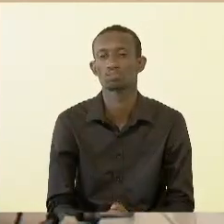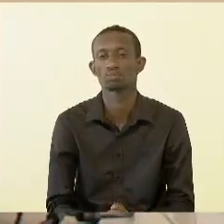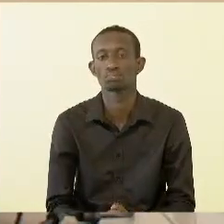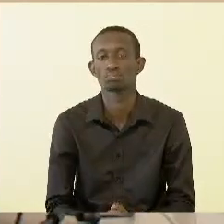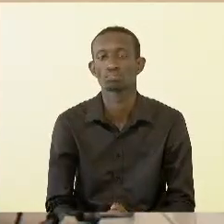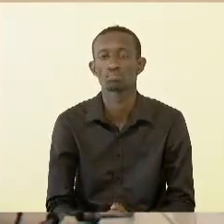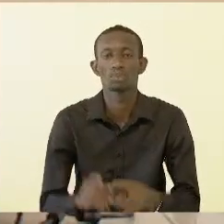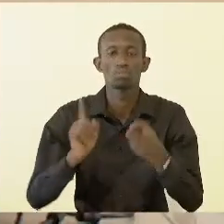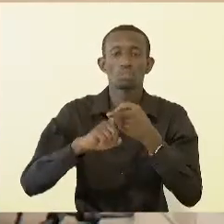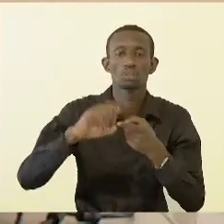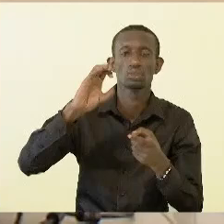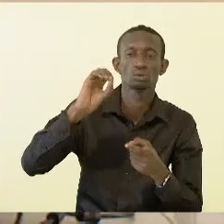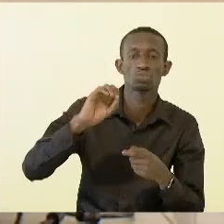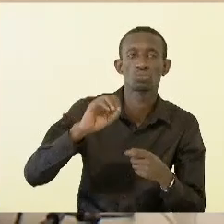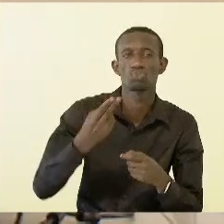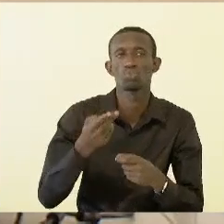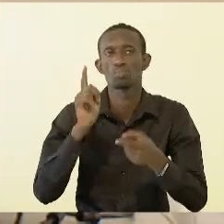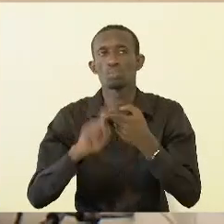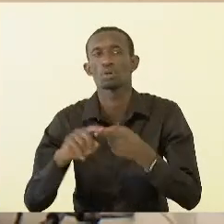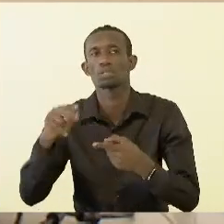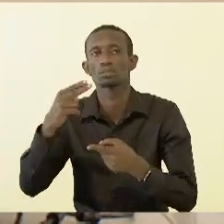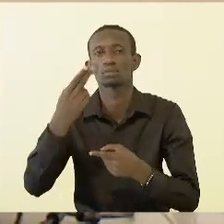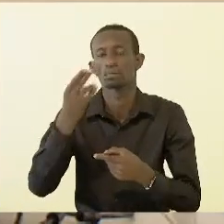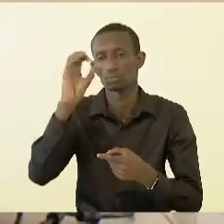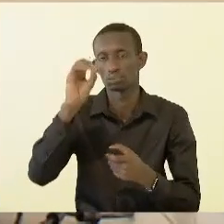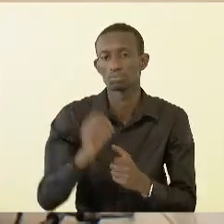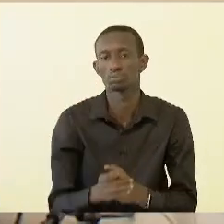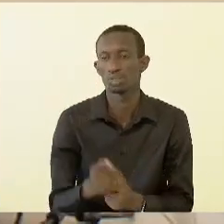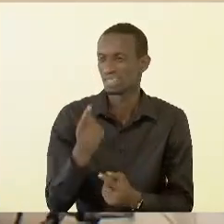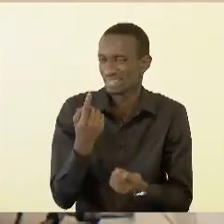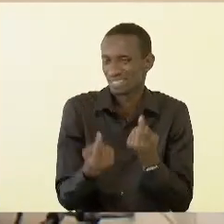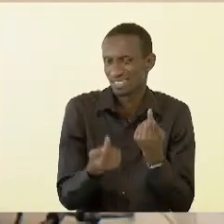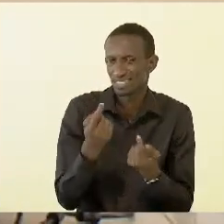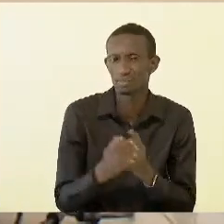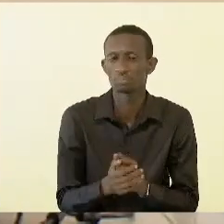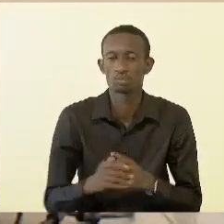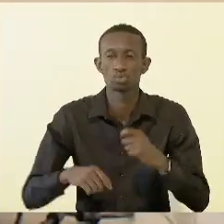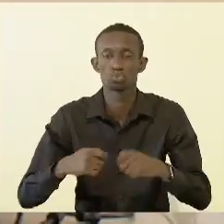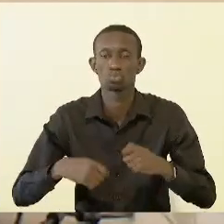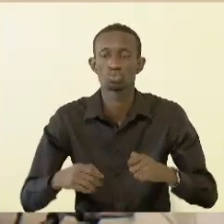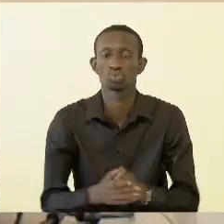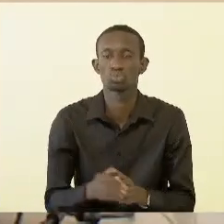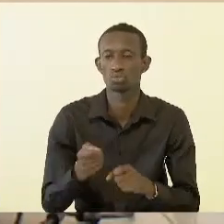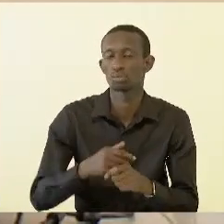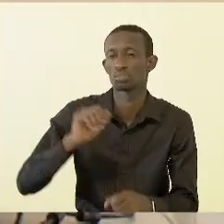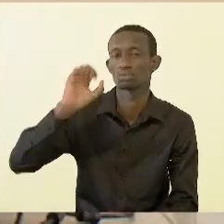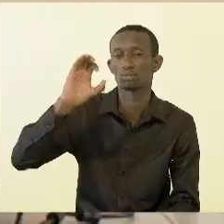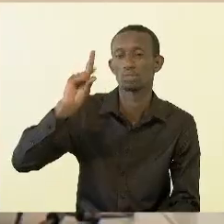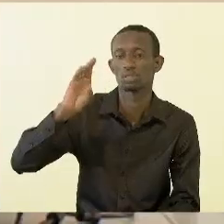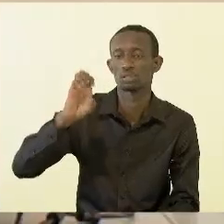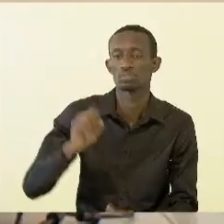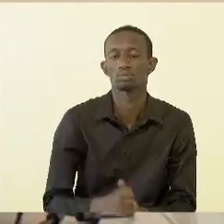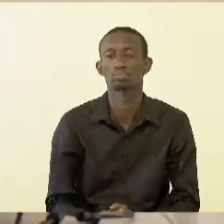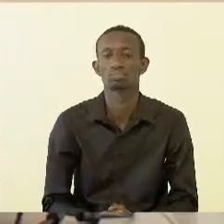B2 plus carbon dioxide plus water. So those are some of the reactions of acids and bases.